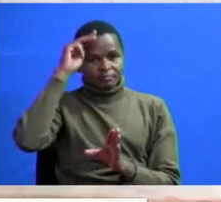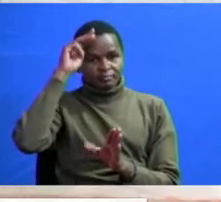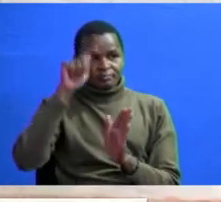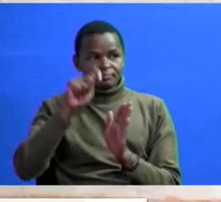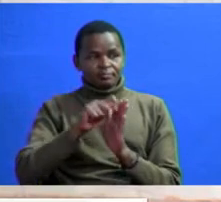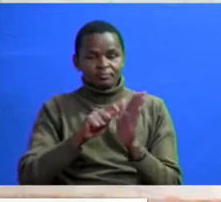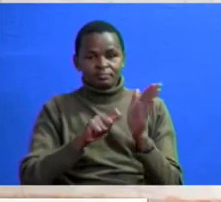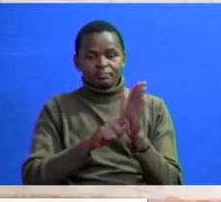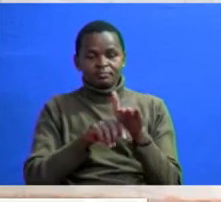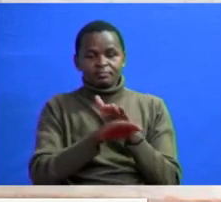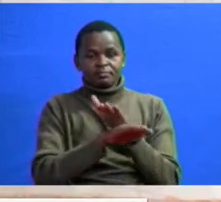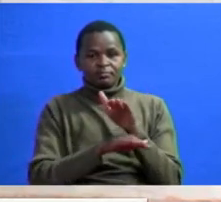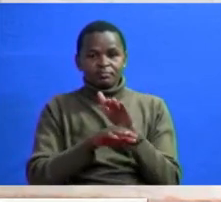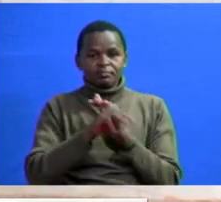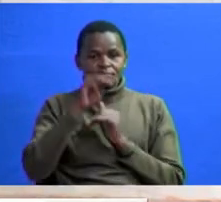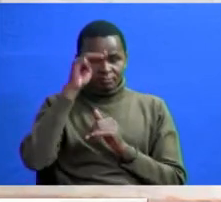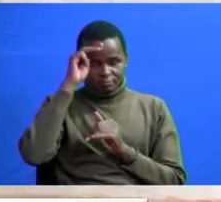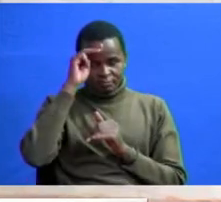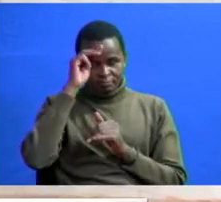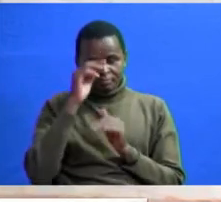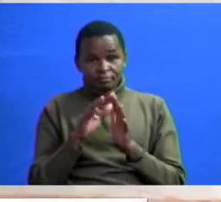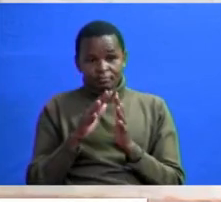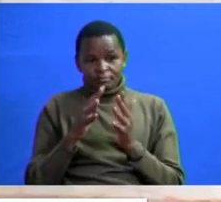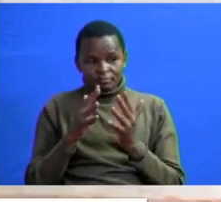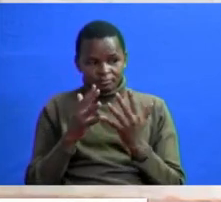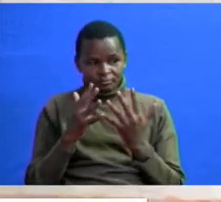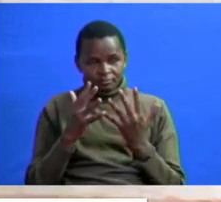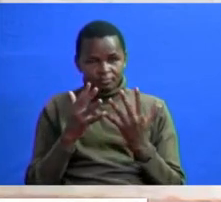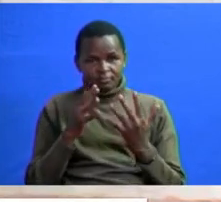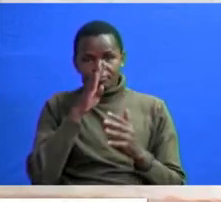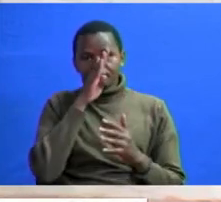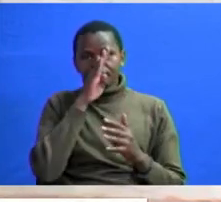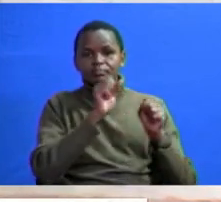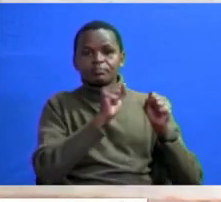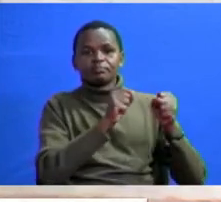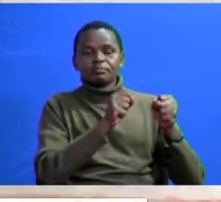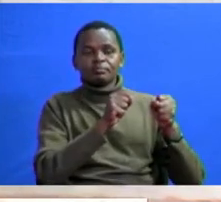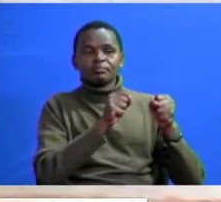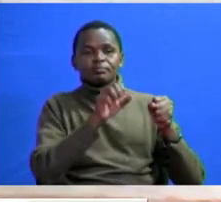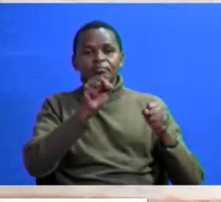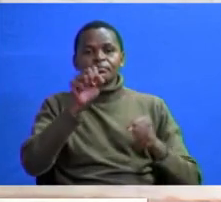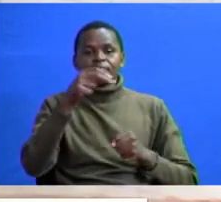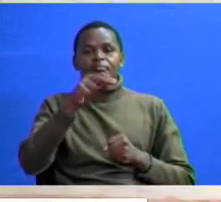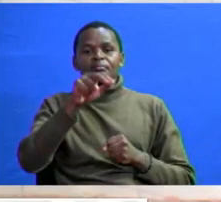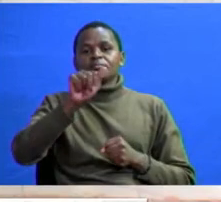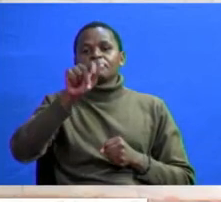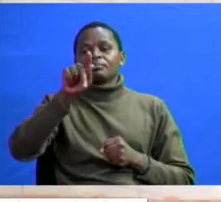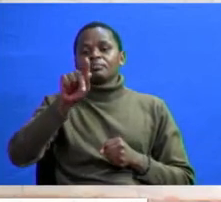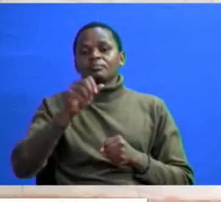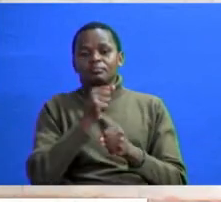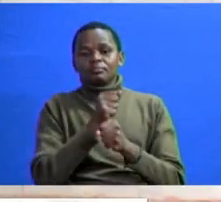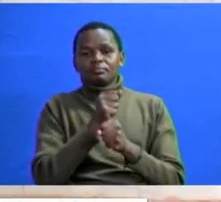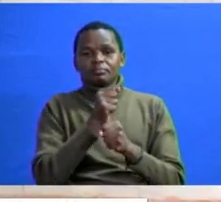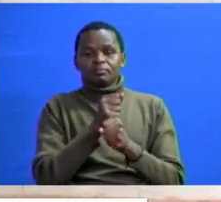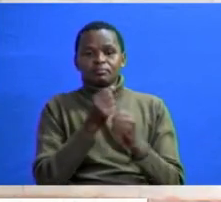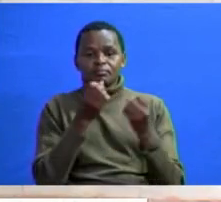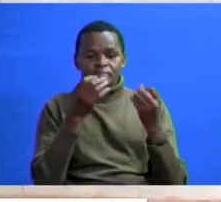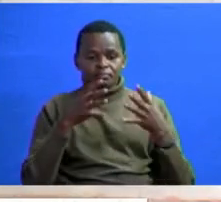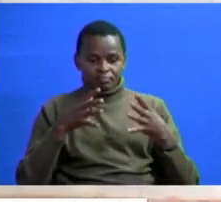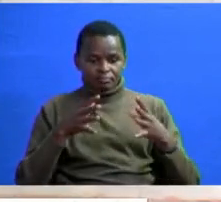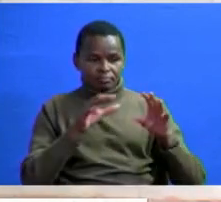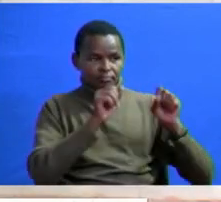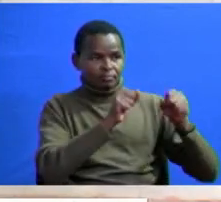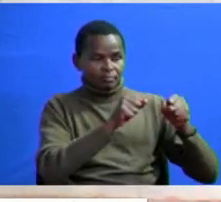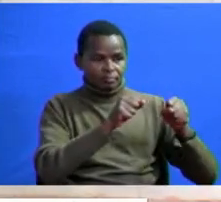but basically you're talking about mental health and seeing how we can actually be able to shape our future by making sure that as many people as